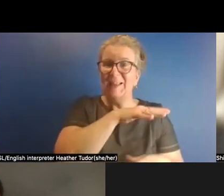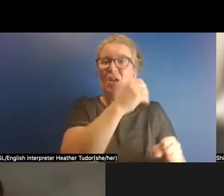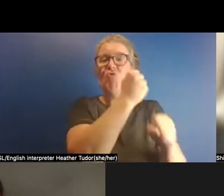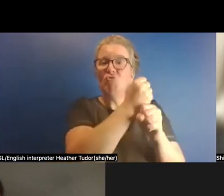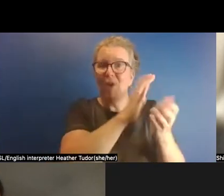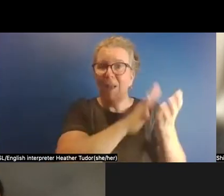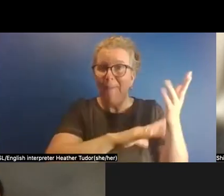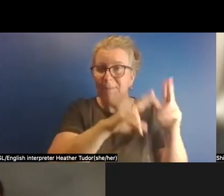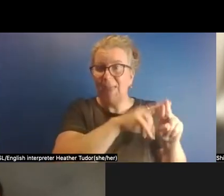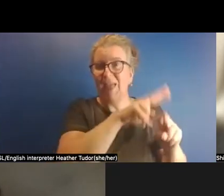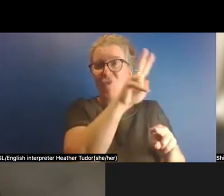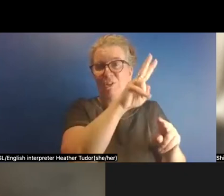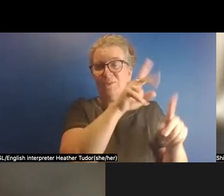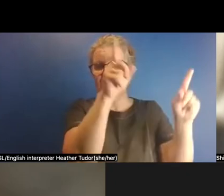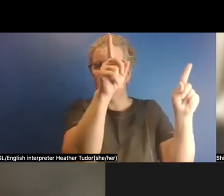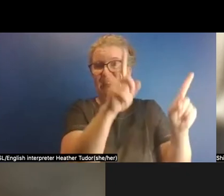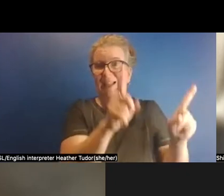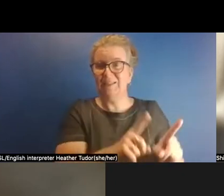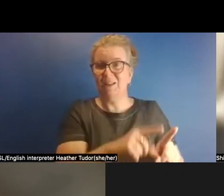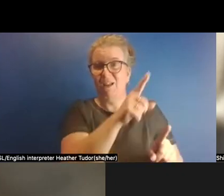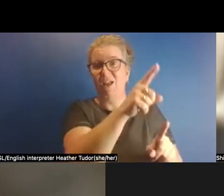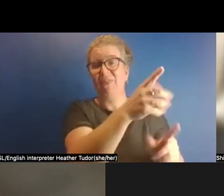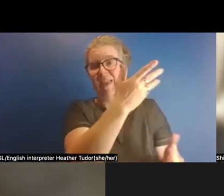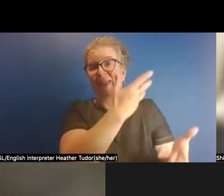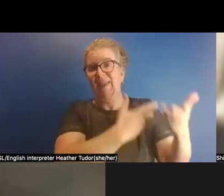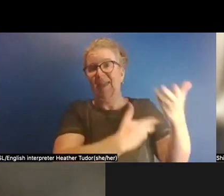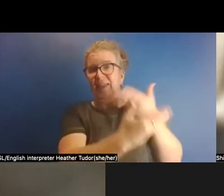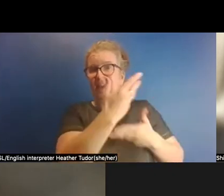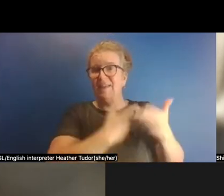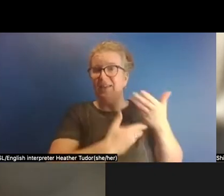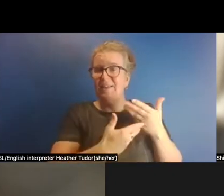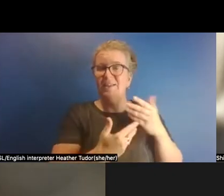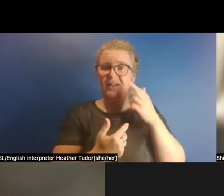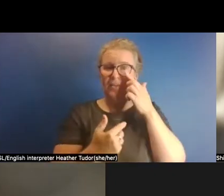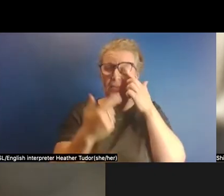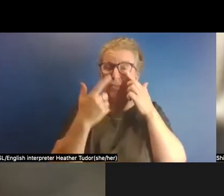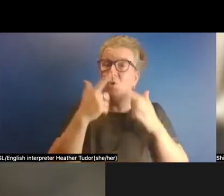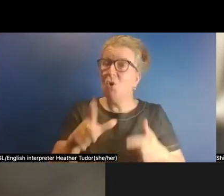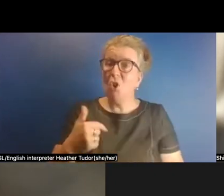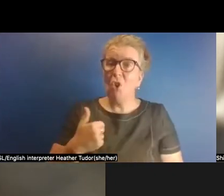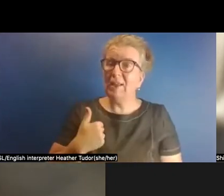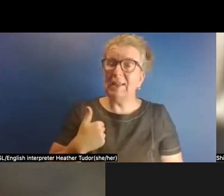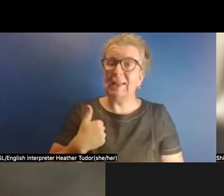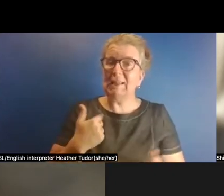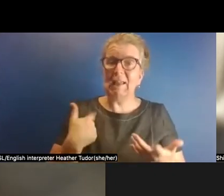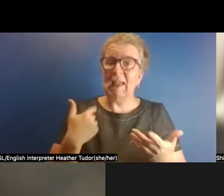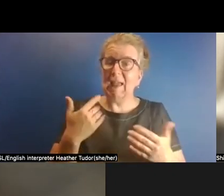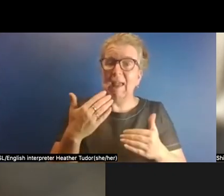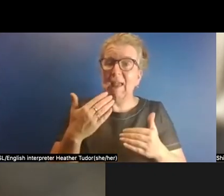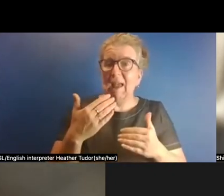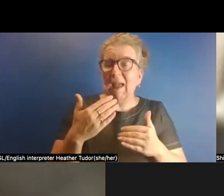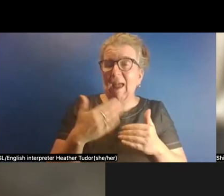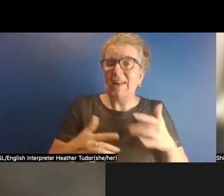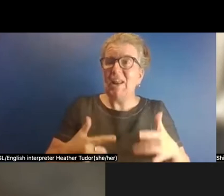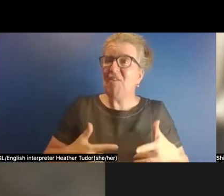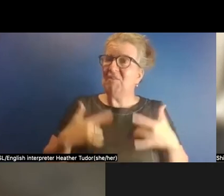see. Fortunately, they didn't really experience having like negative impacts from being of lower